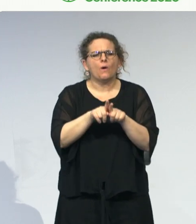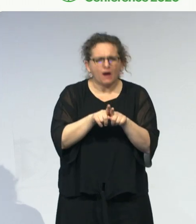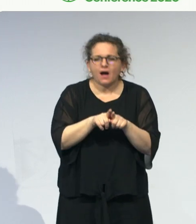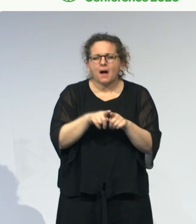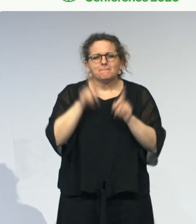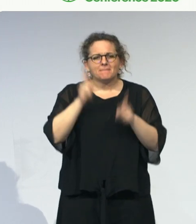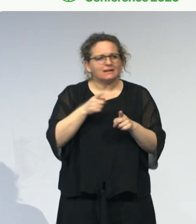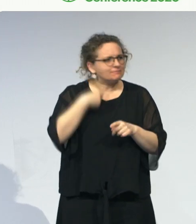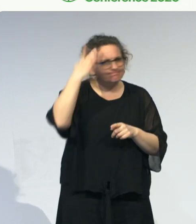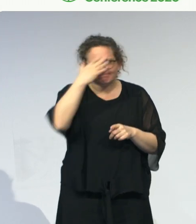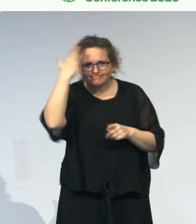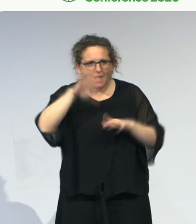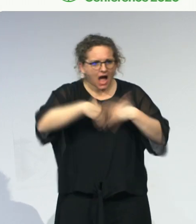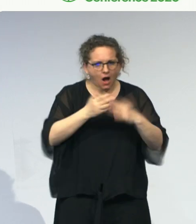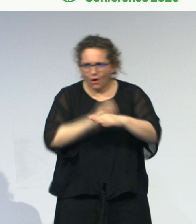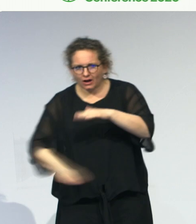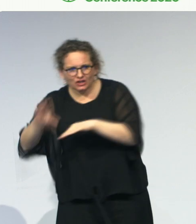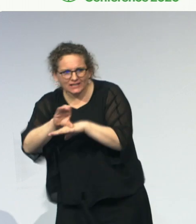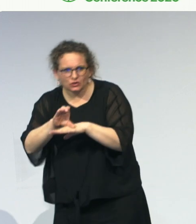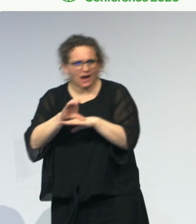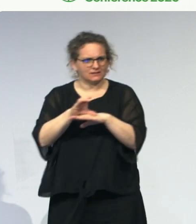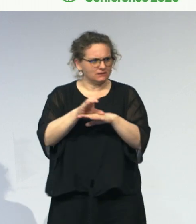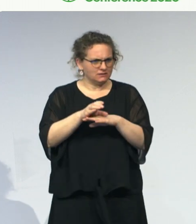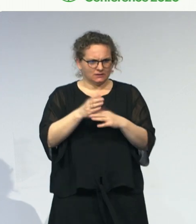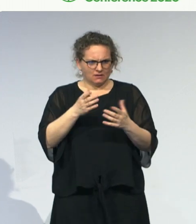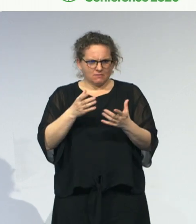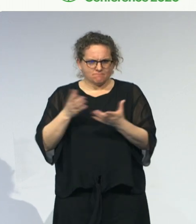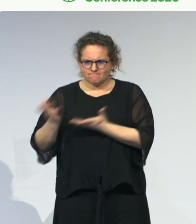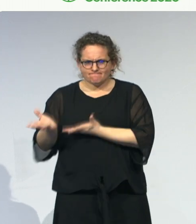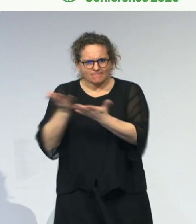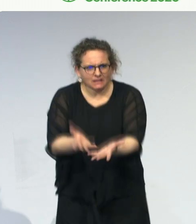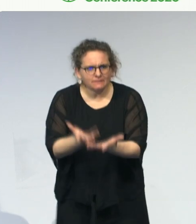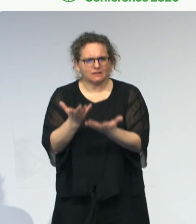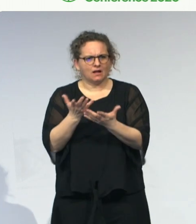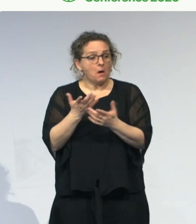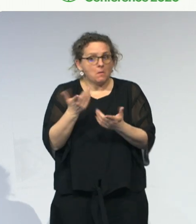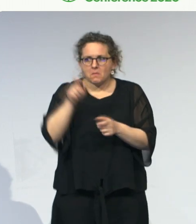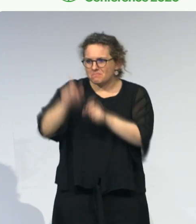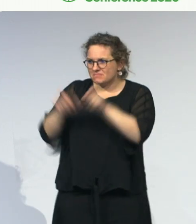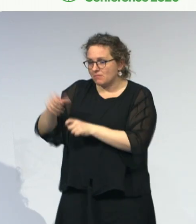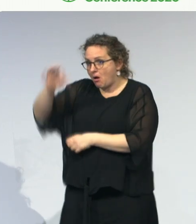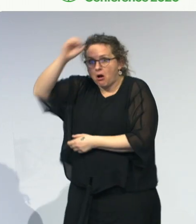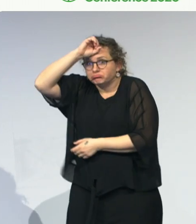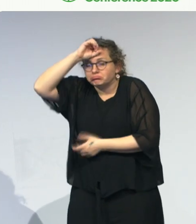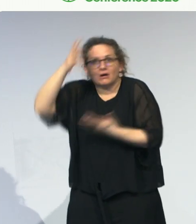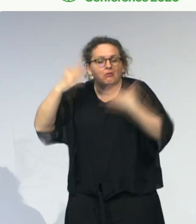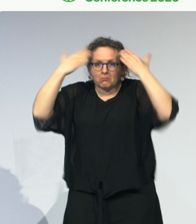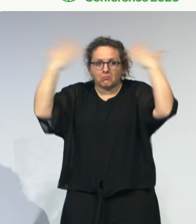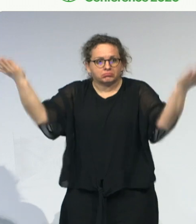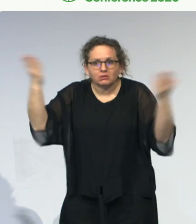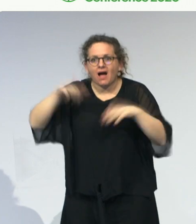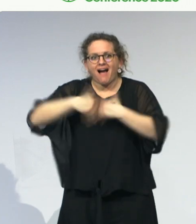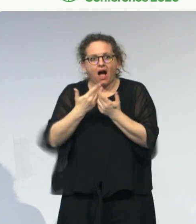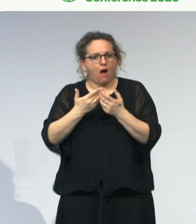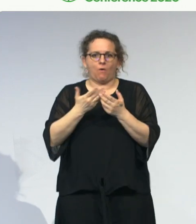of the relatively limited number of children with disabilities who are currently in school.